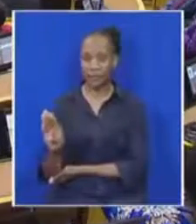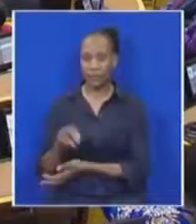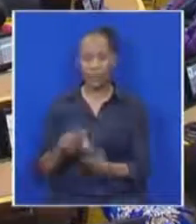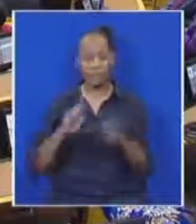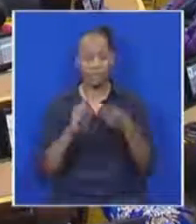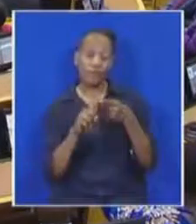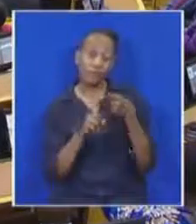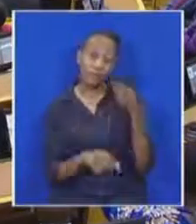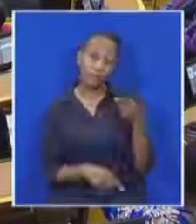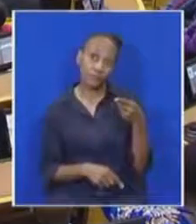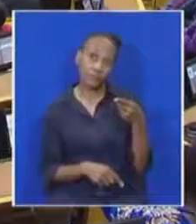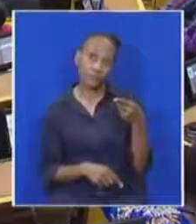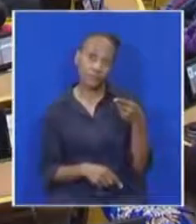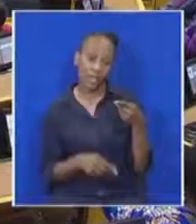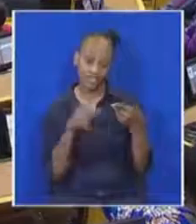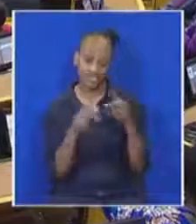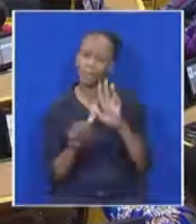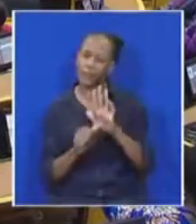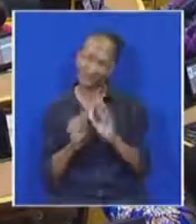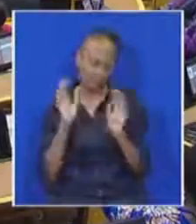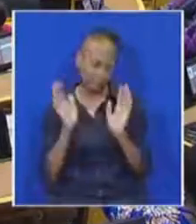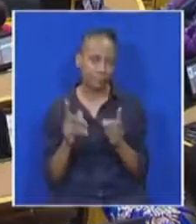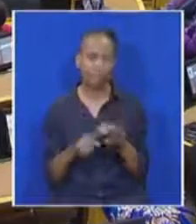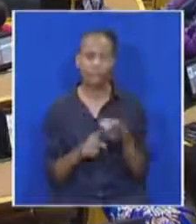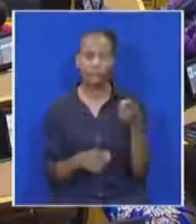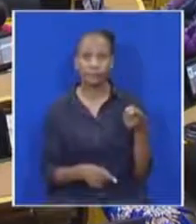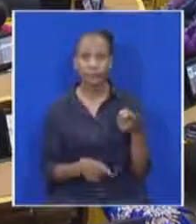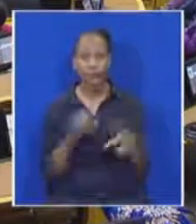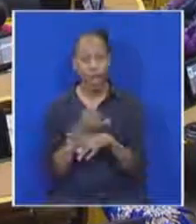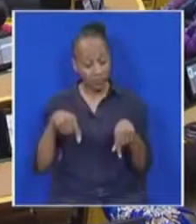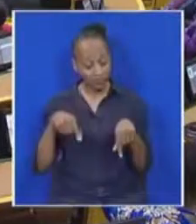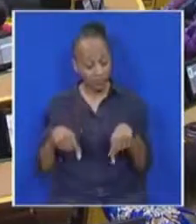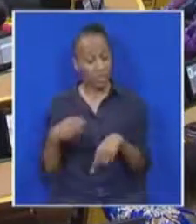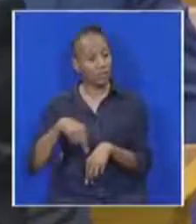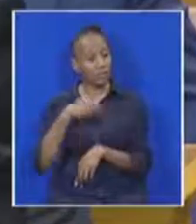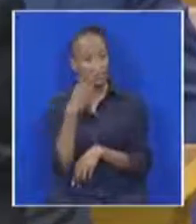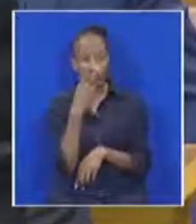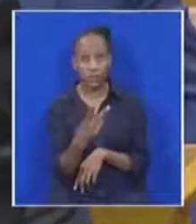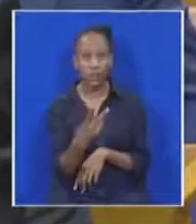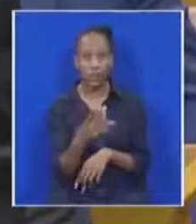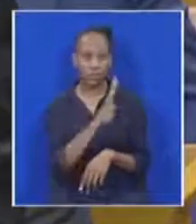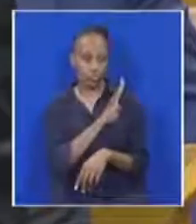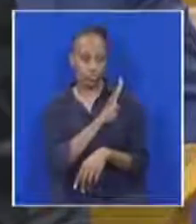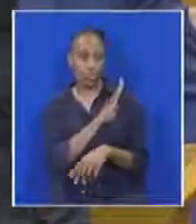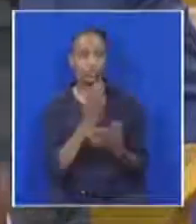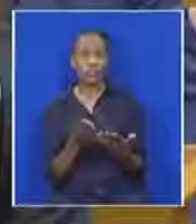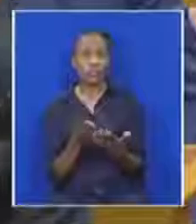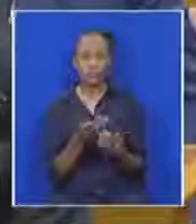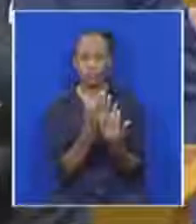First of all, and this is absolutely critical, we saw earlier on today army members even here in the